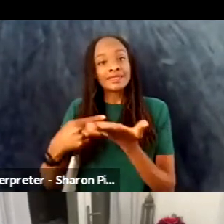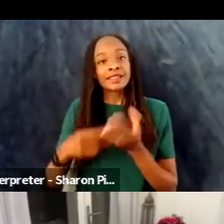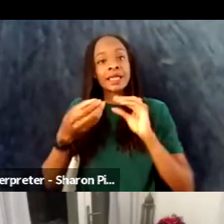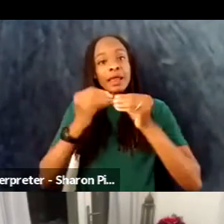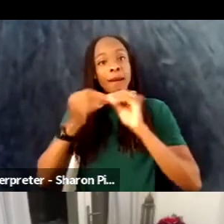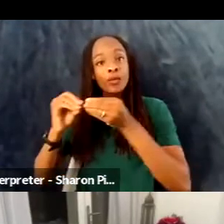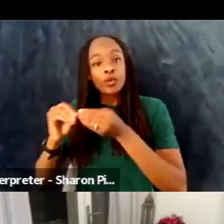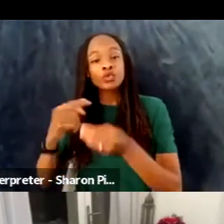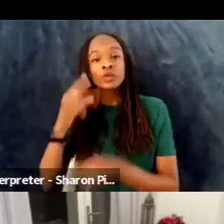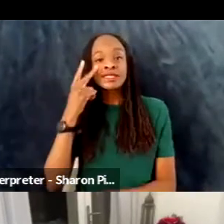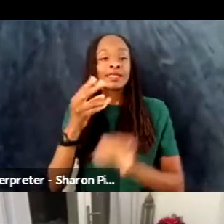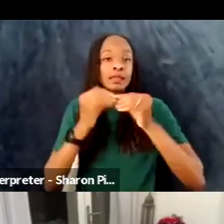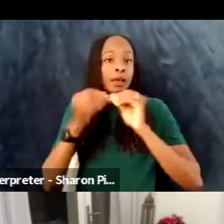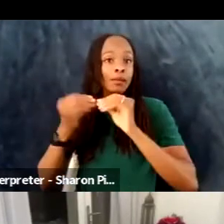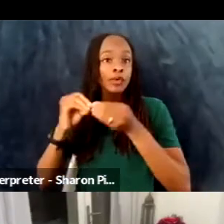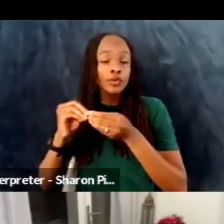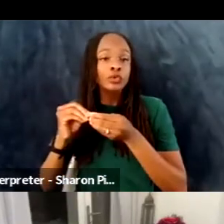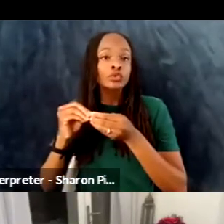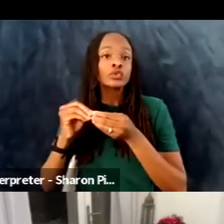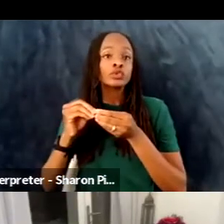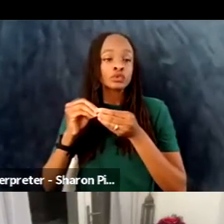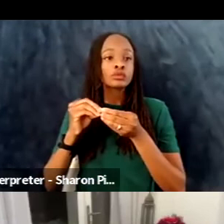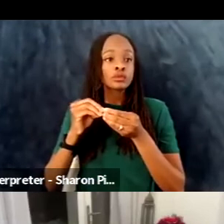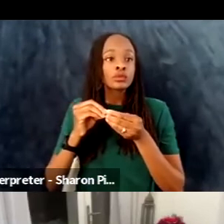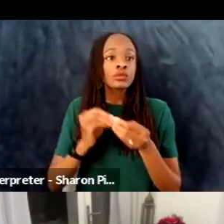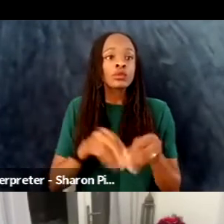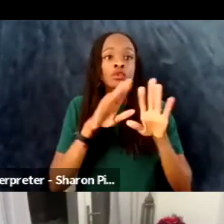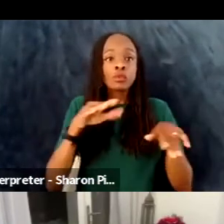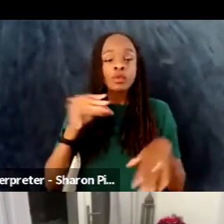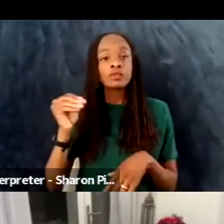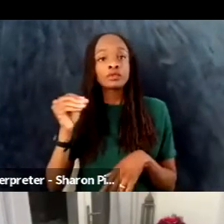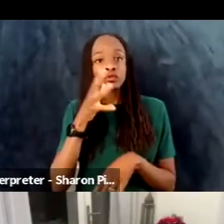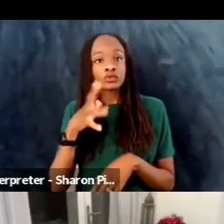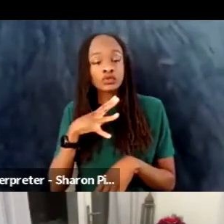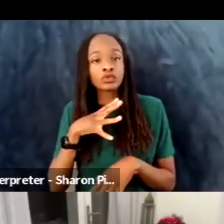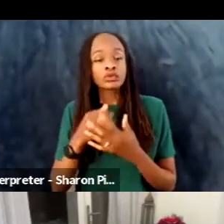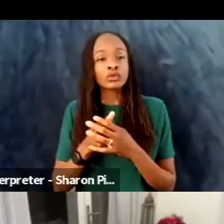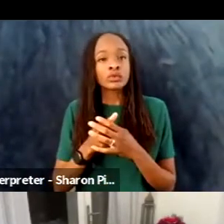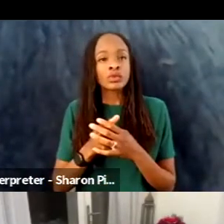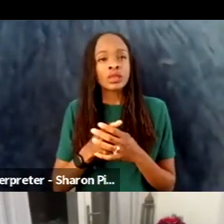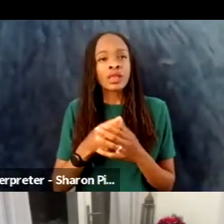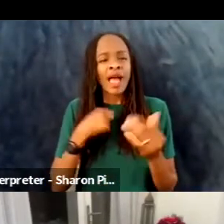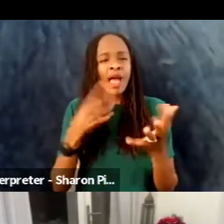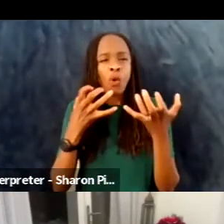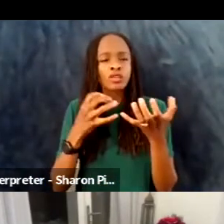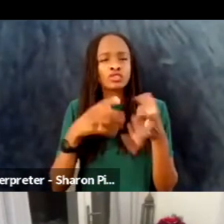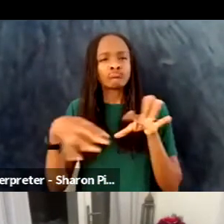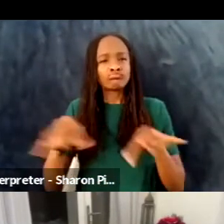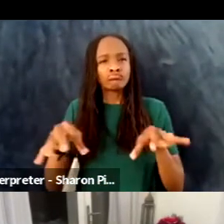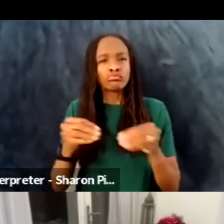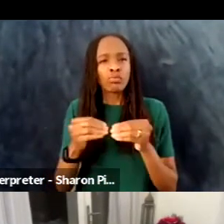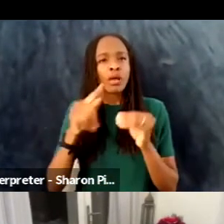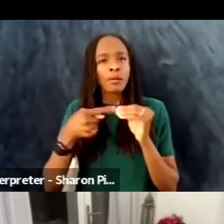see numbers of women shown in working conditions. I would love to go into it that,